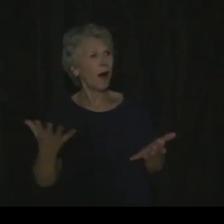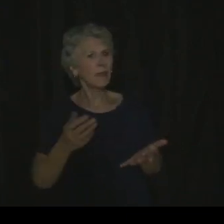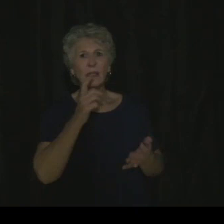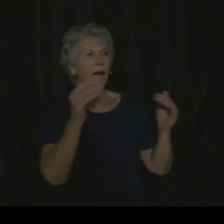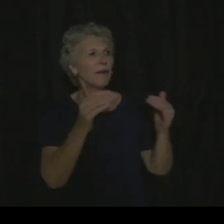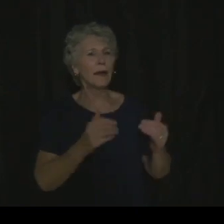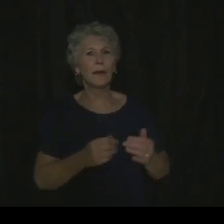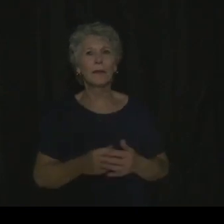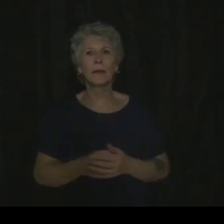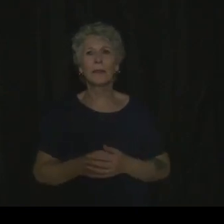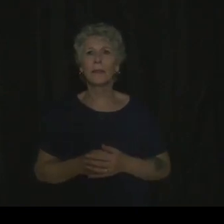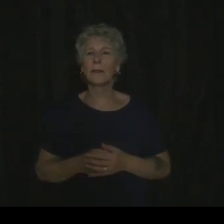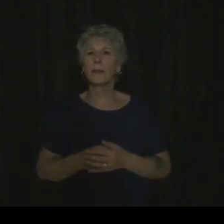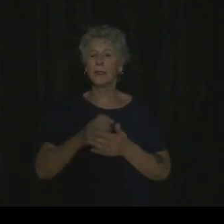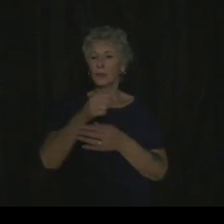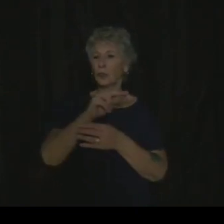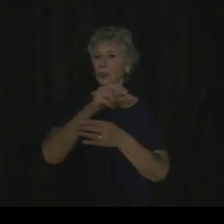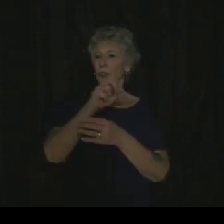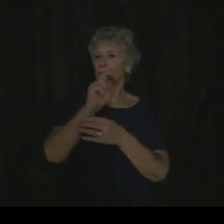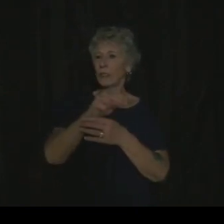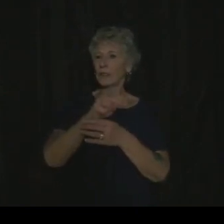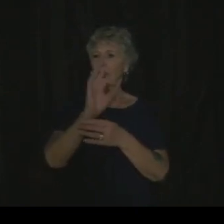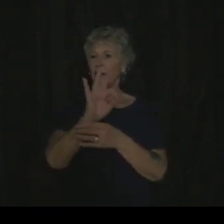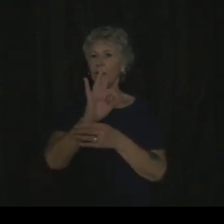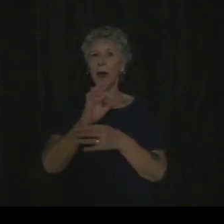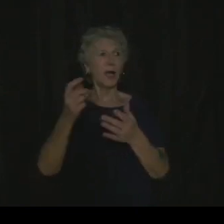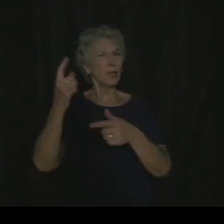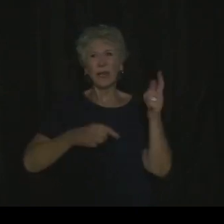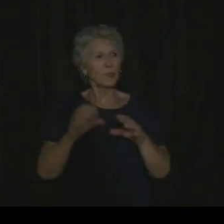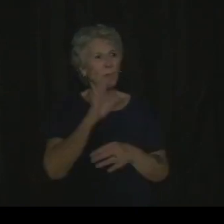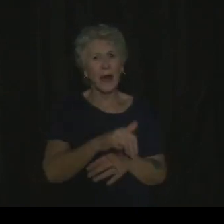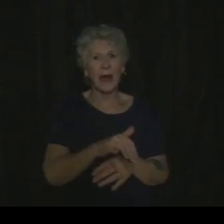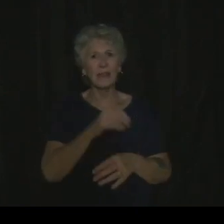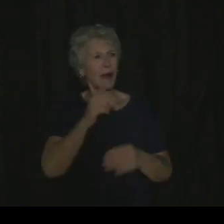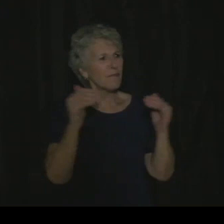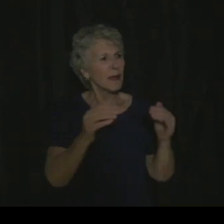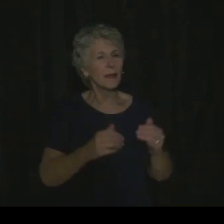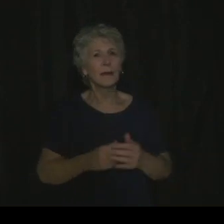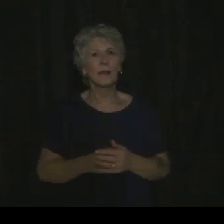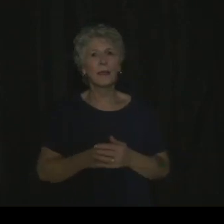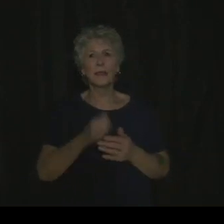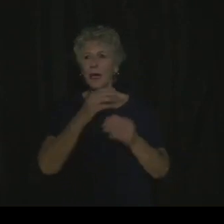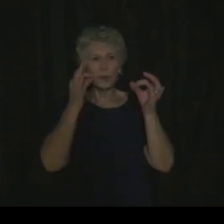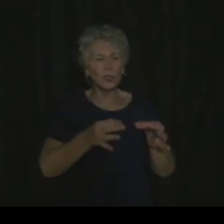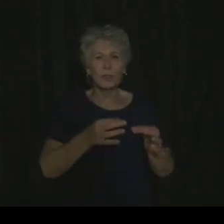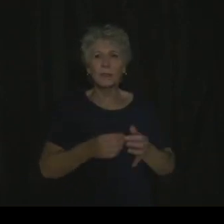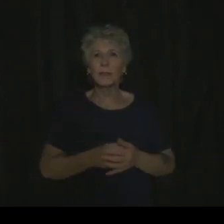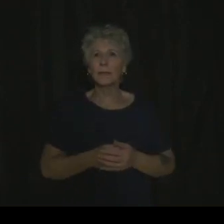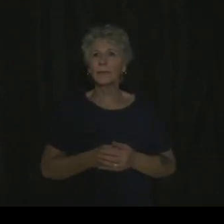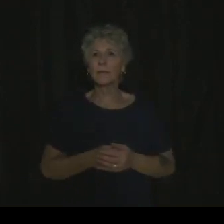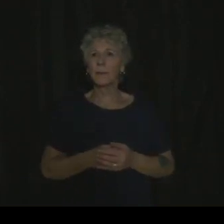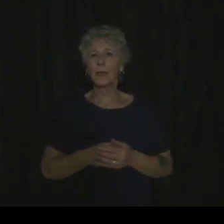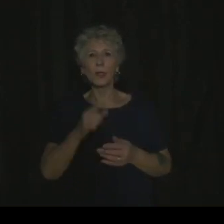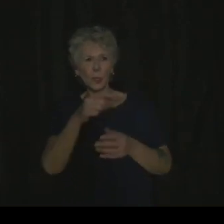fair. Johnson, F. You can't do that. That's not fair. It's not just. And he said,